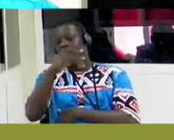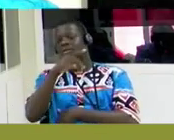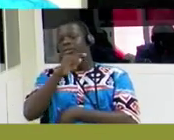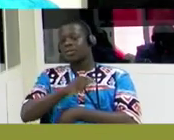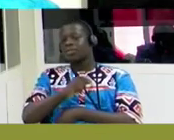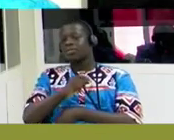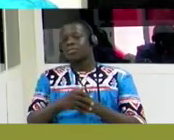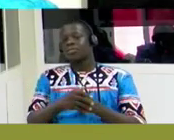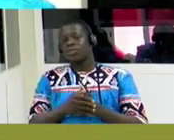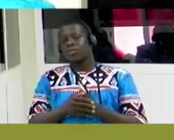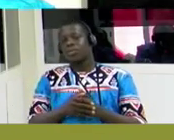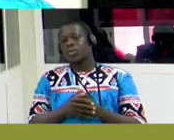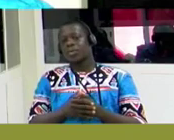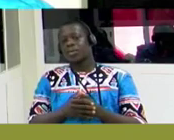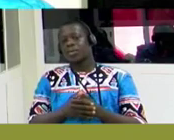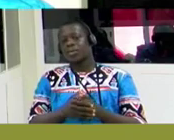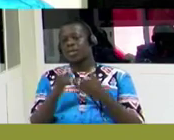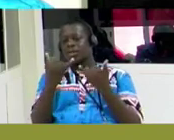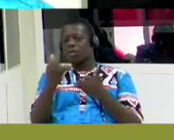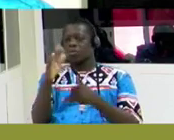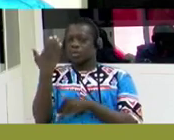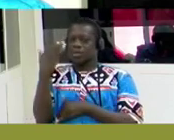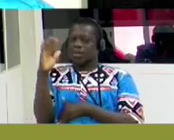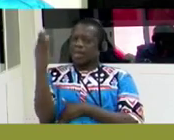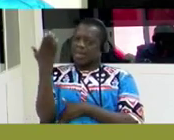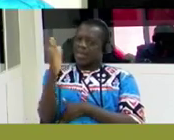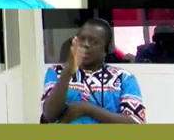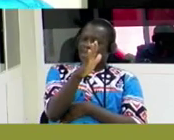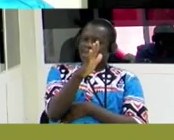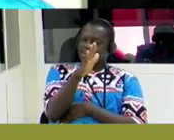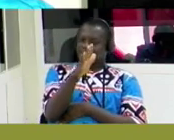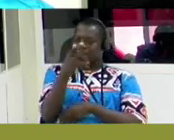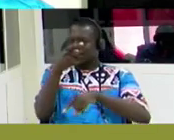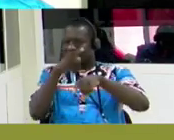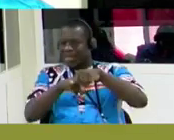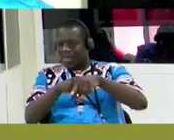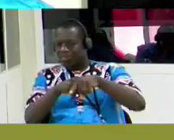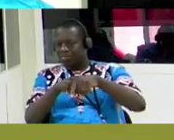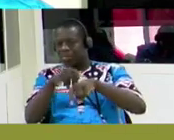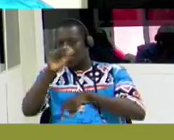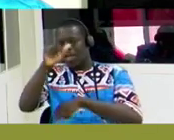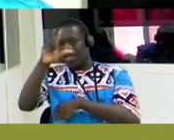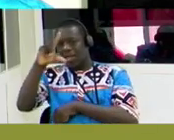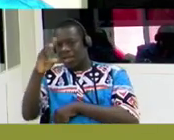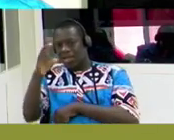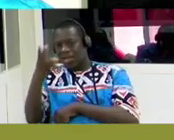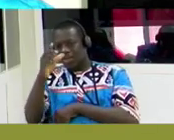Was there at any point in time that Alhaji Martin